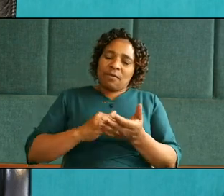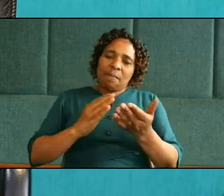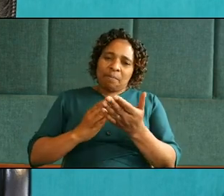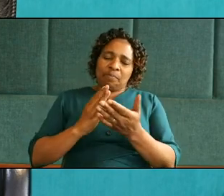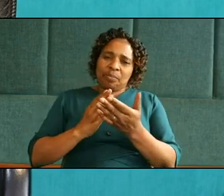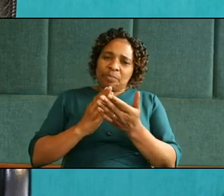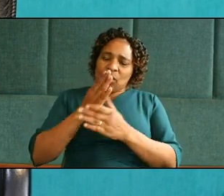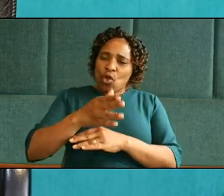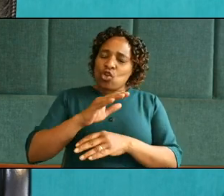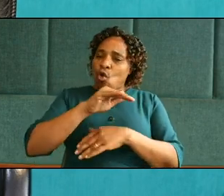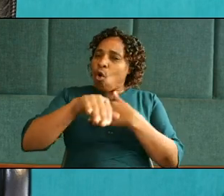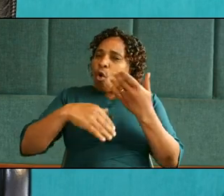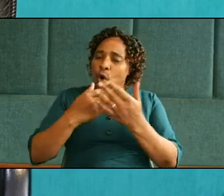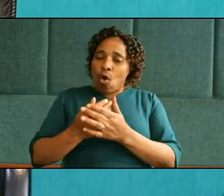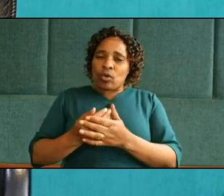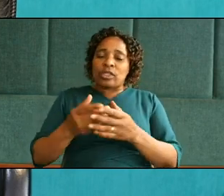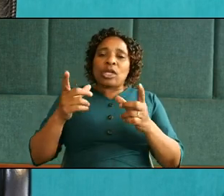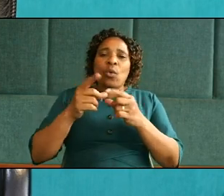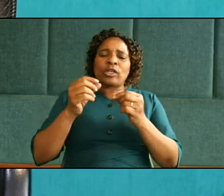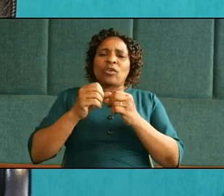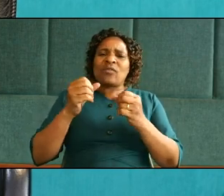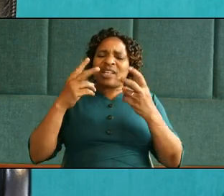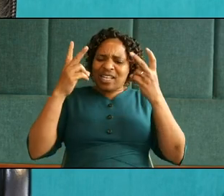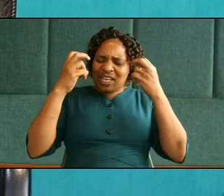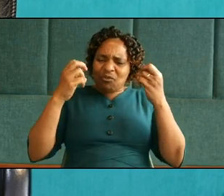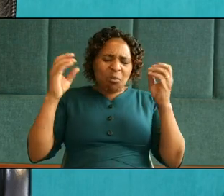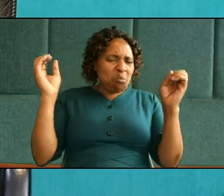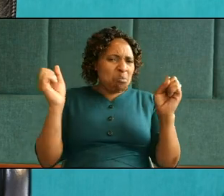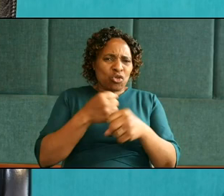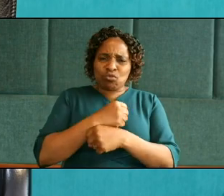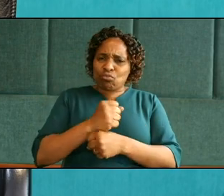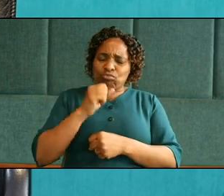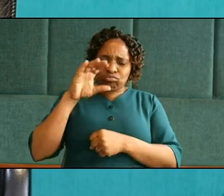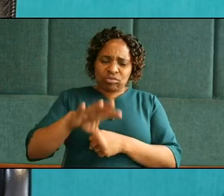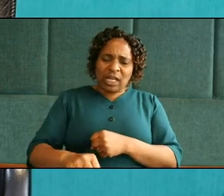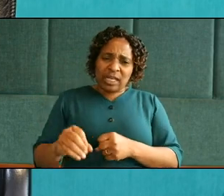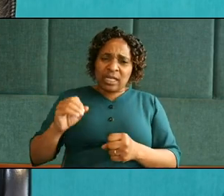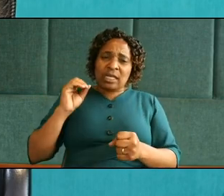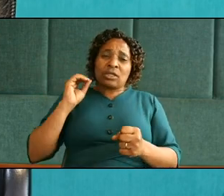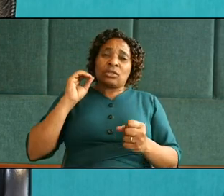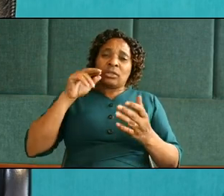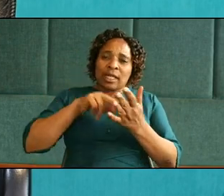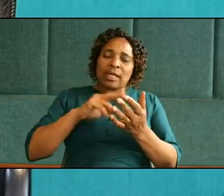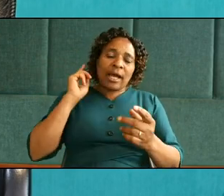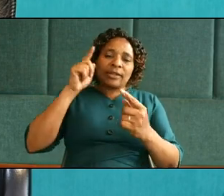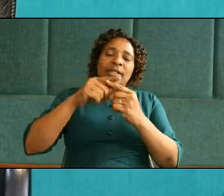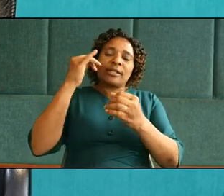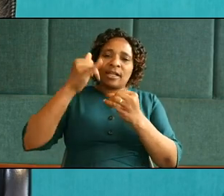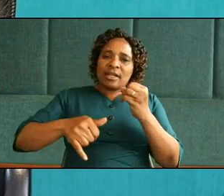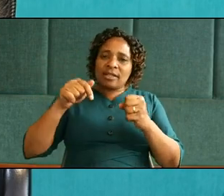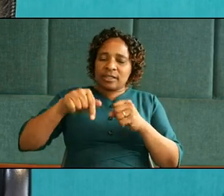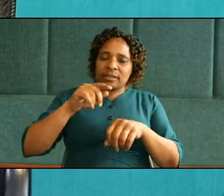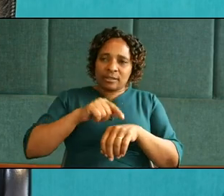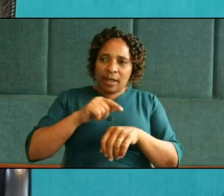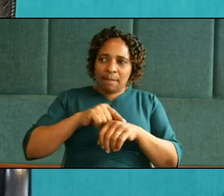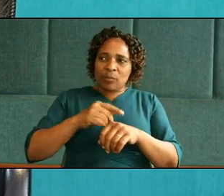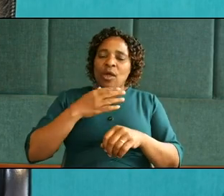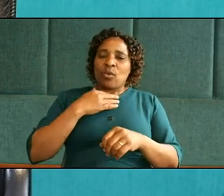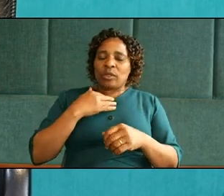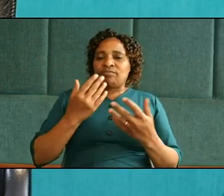side, such that the wiles of the devil will not take us and we will be able to stand to the end. And at this point, I'd just like